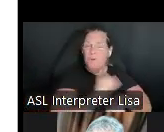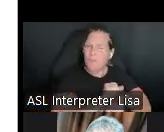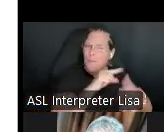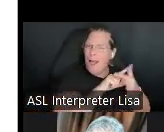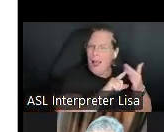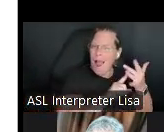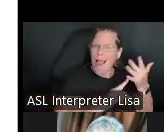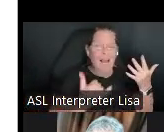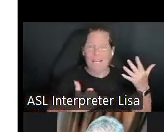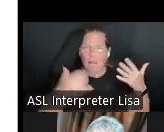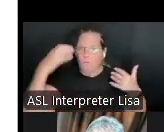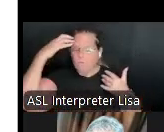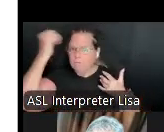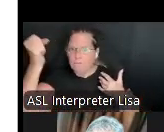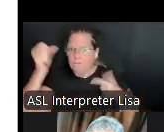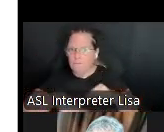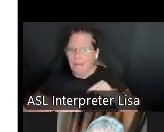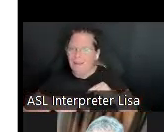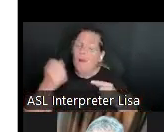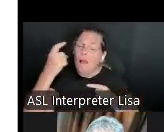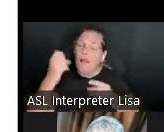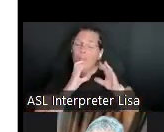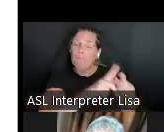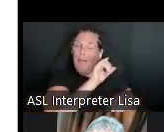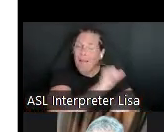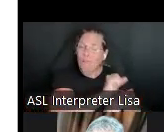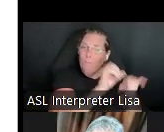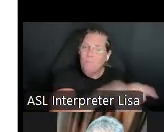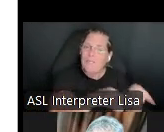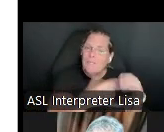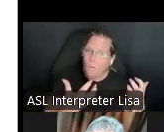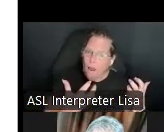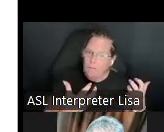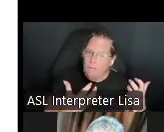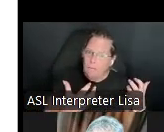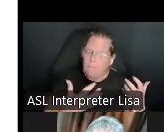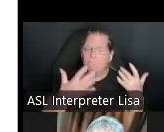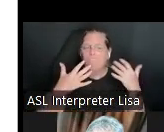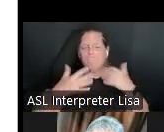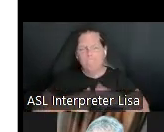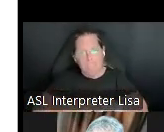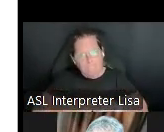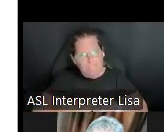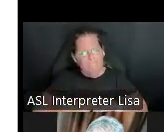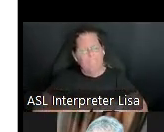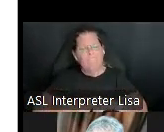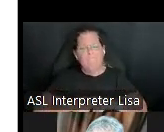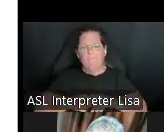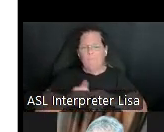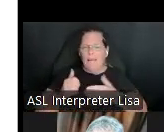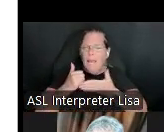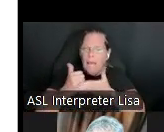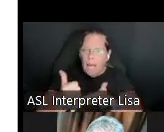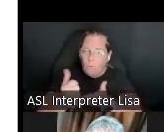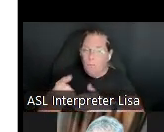wanted to go back into to work in the office. So it was a task getting her to